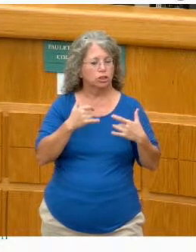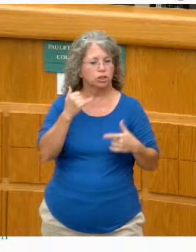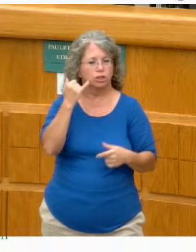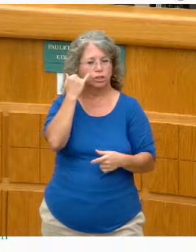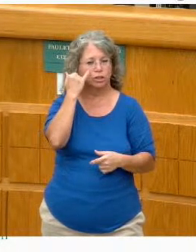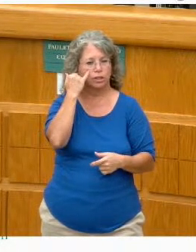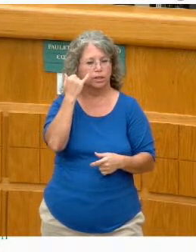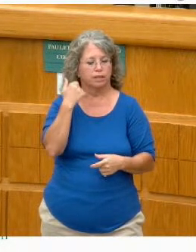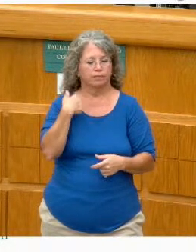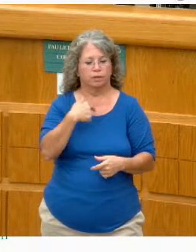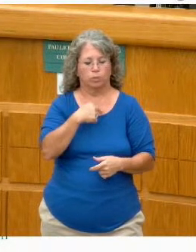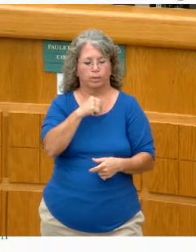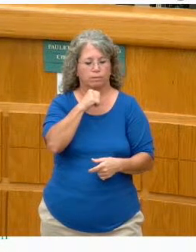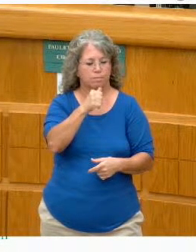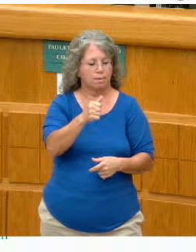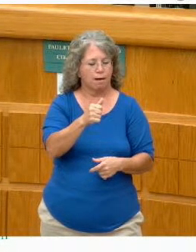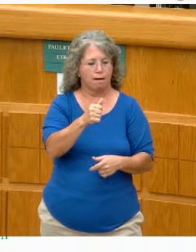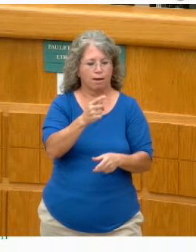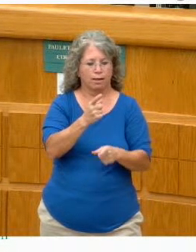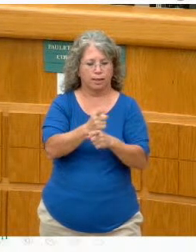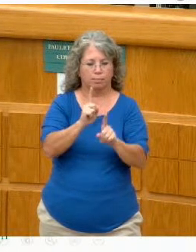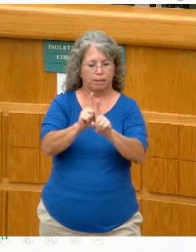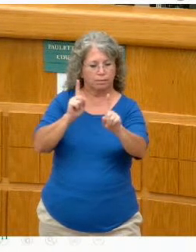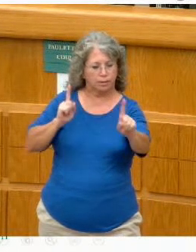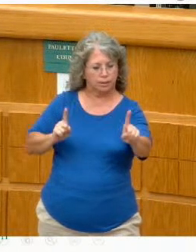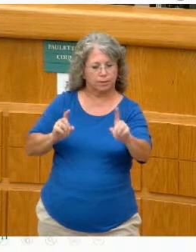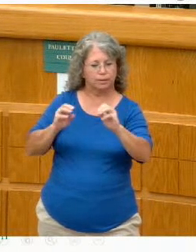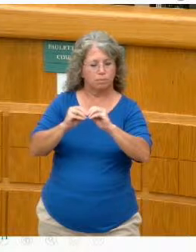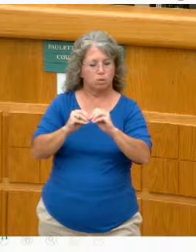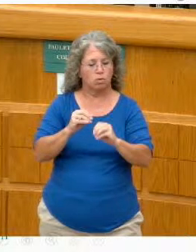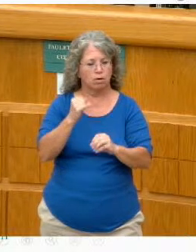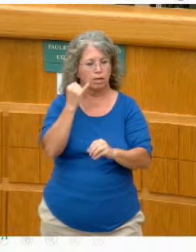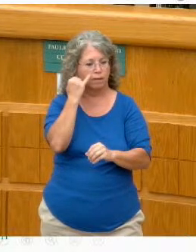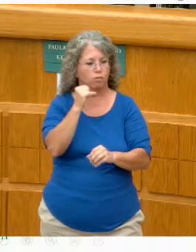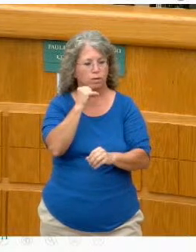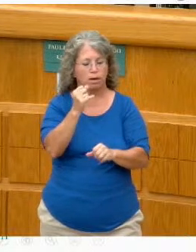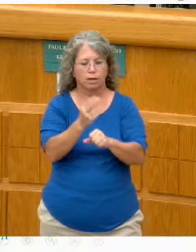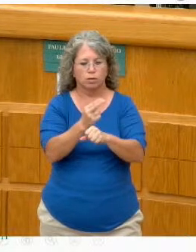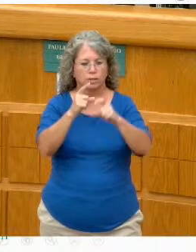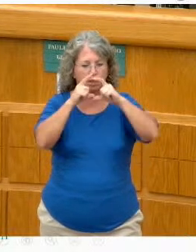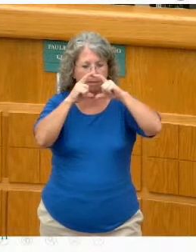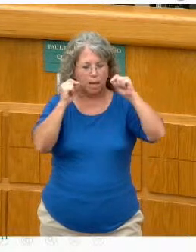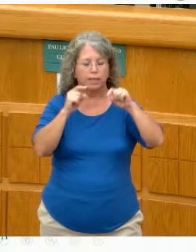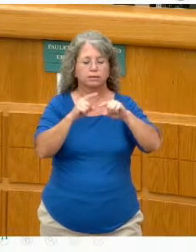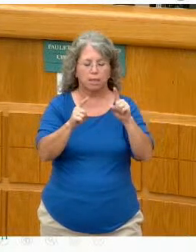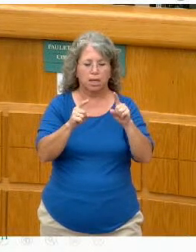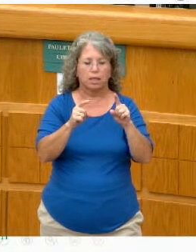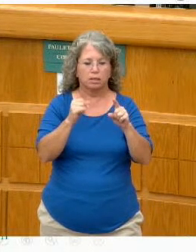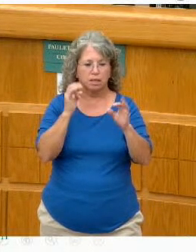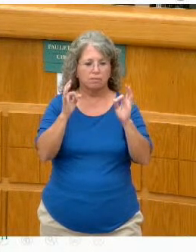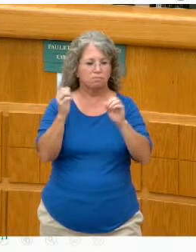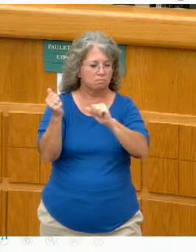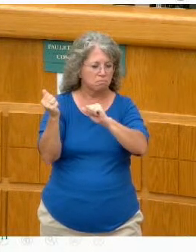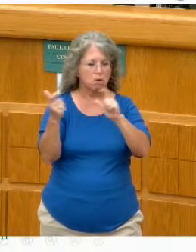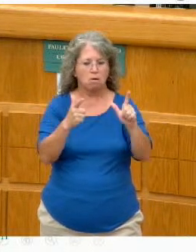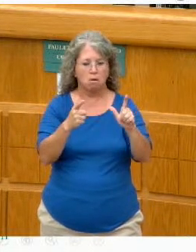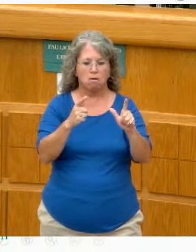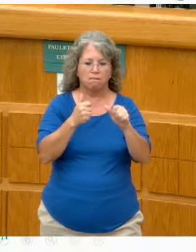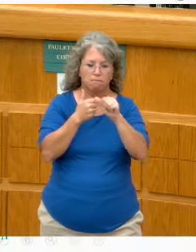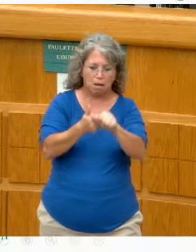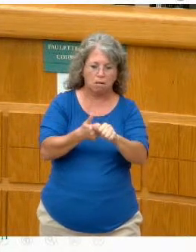social distancing more, wearing masks more than we were before. But if we are, maybe we can do these things